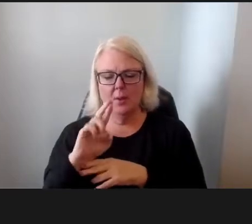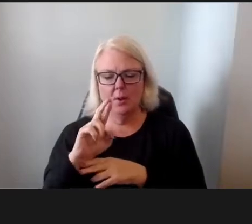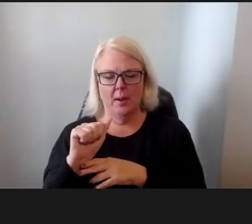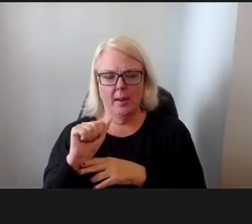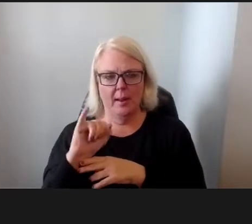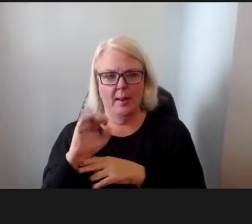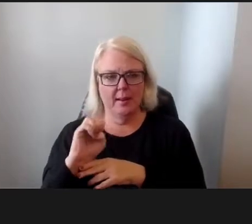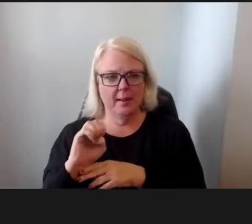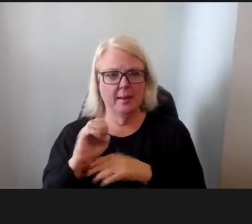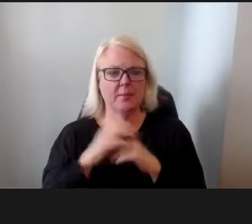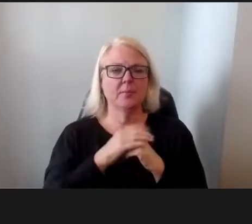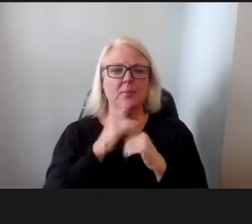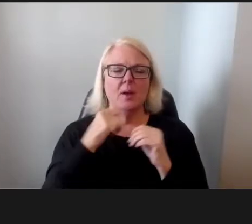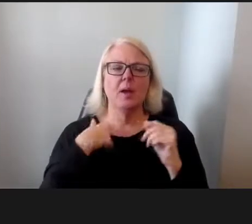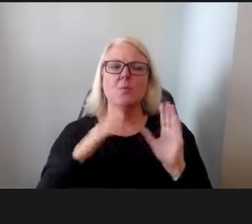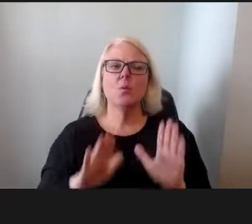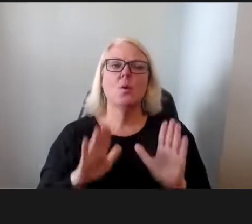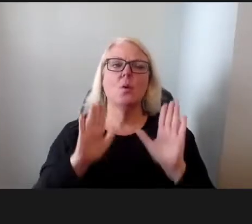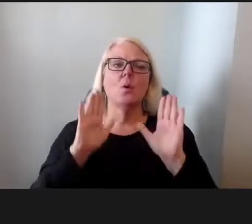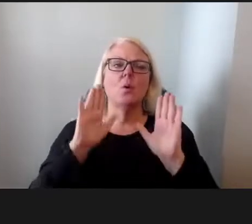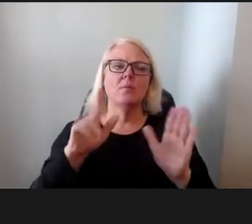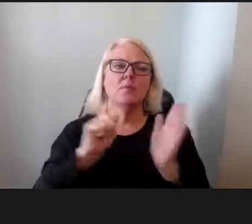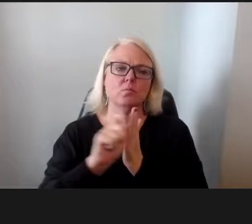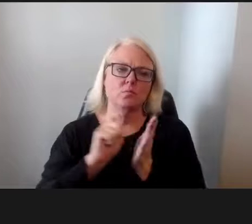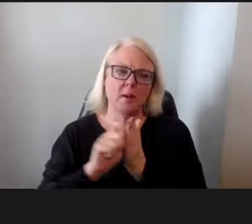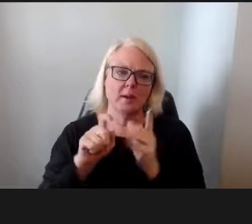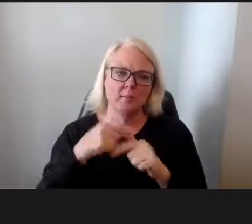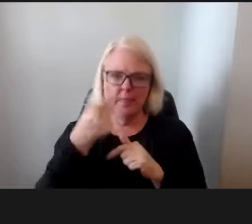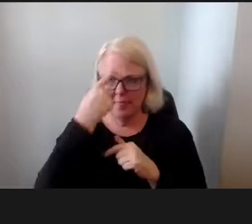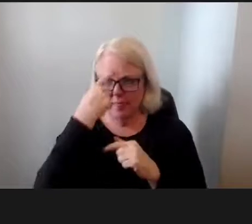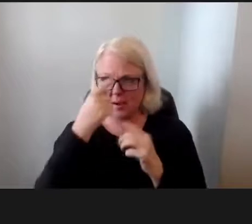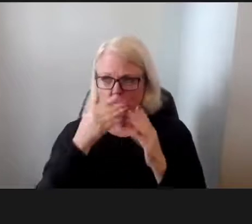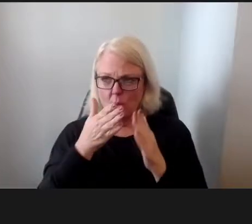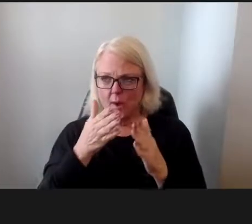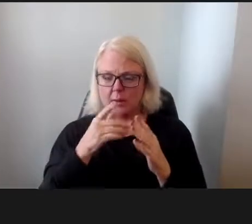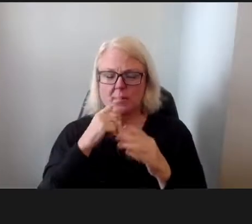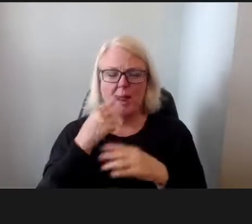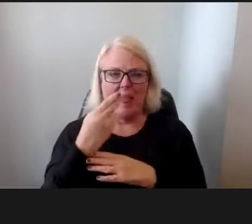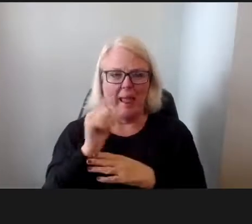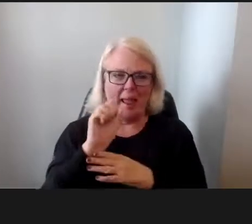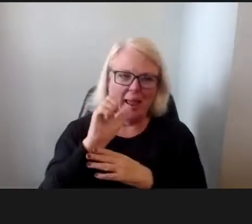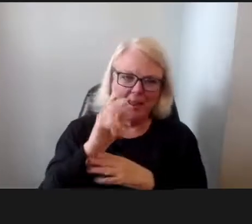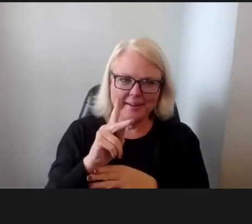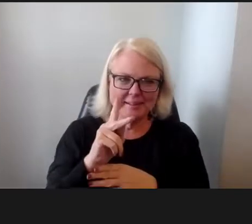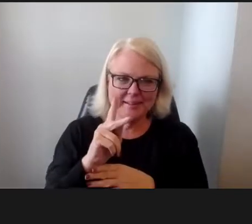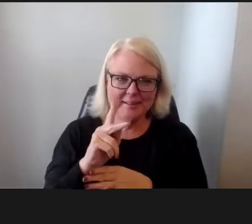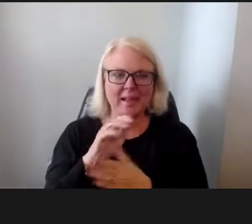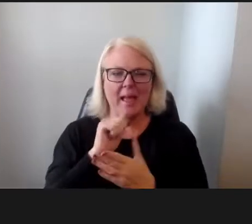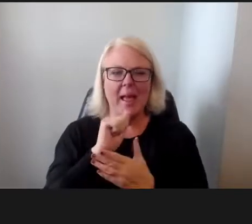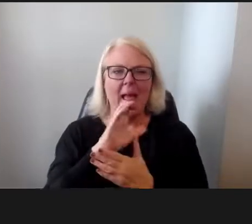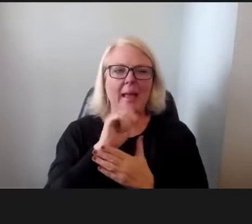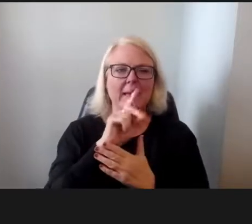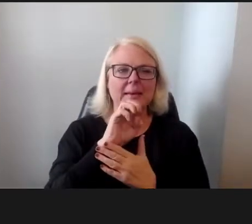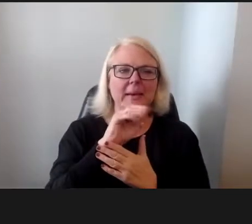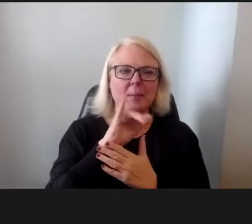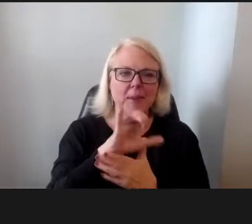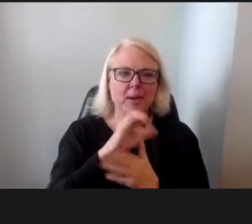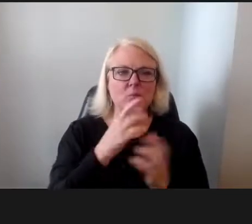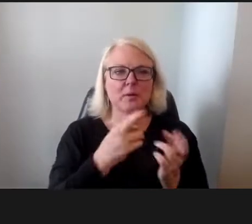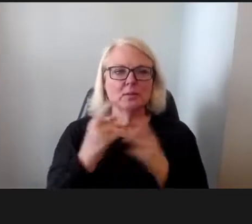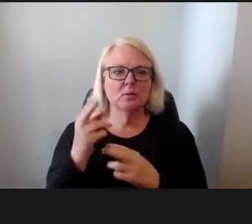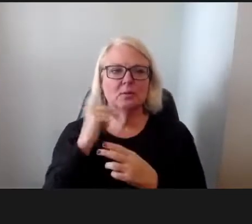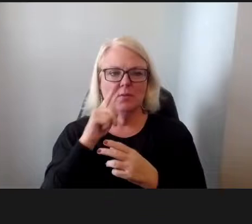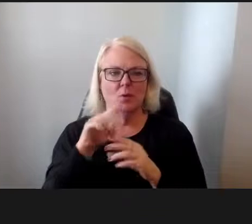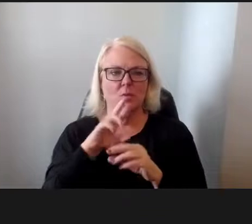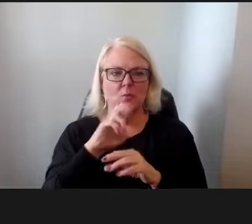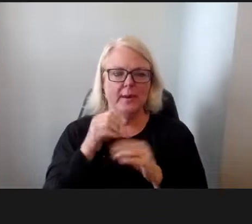AimiHamraie, has wonderful writing on thinking through ways to hack academic resources to